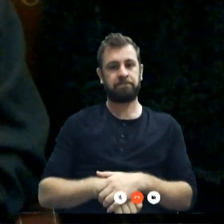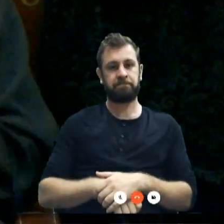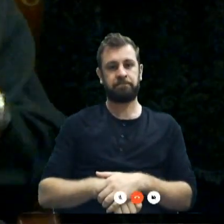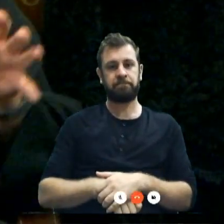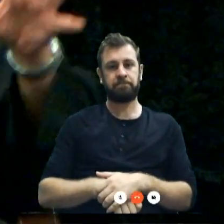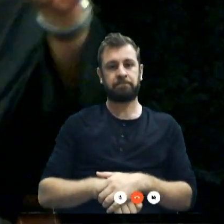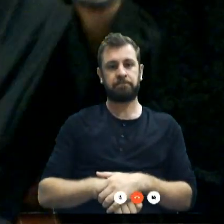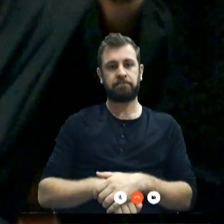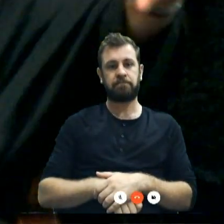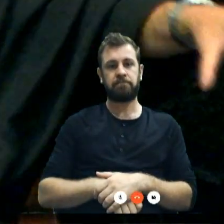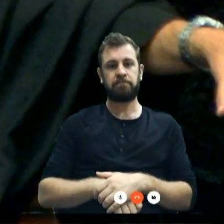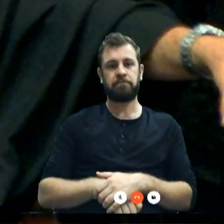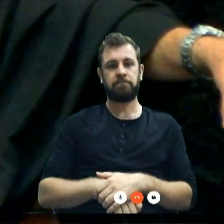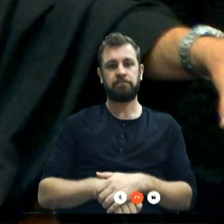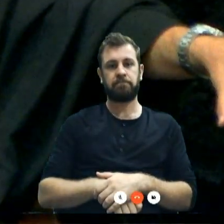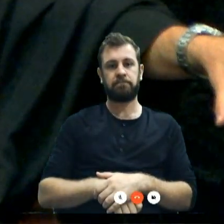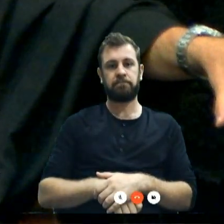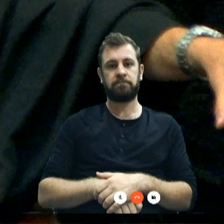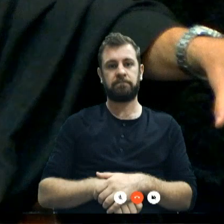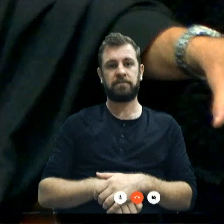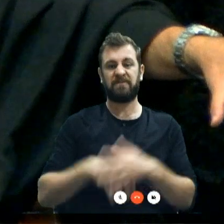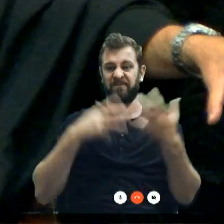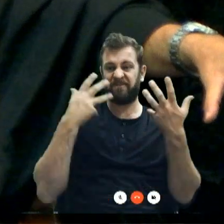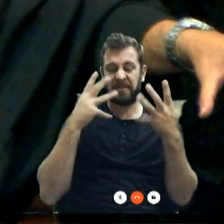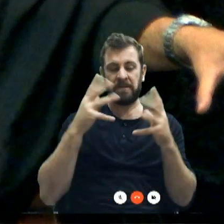We have dumped everything on our women.